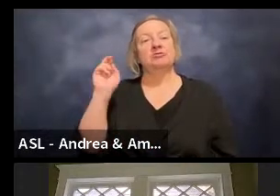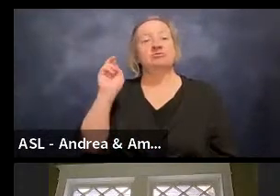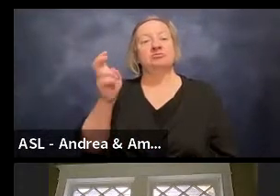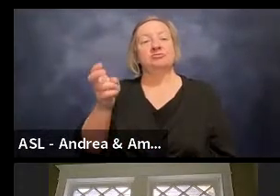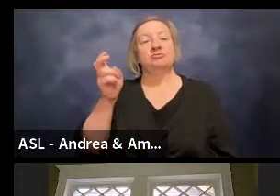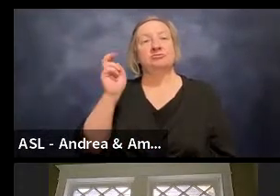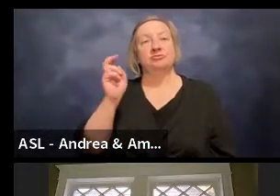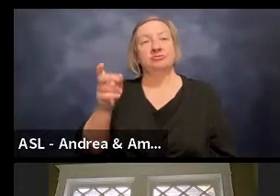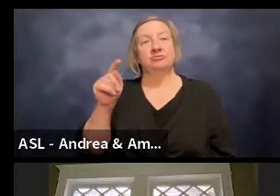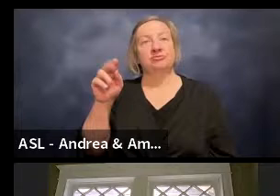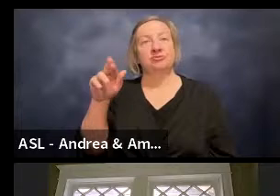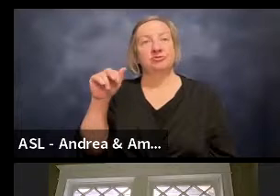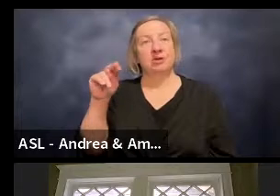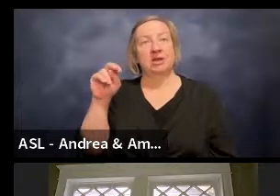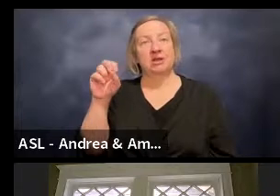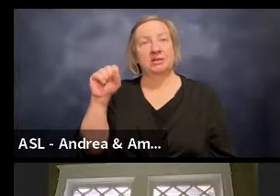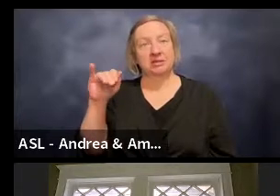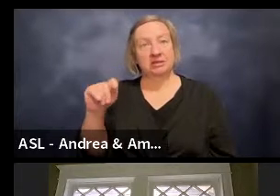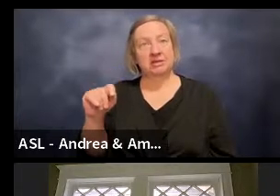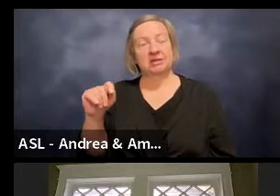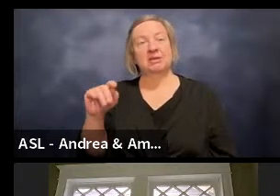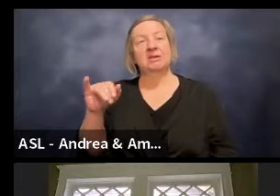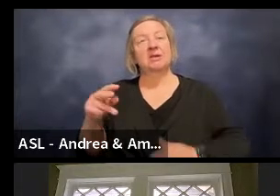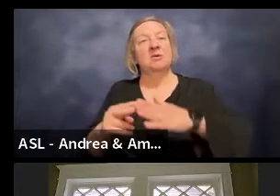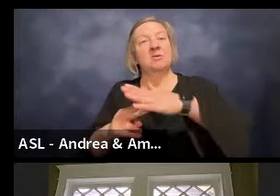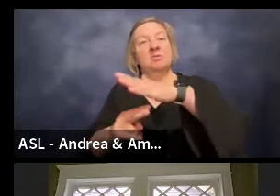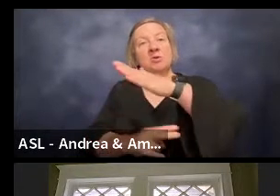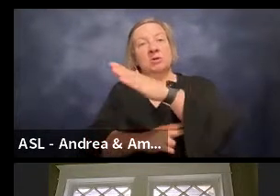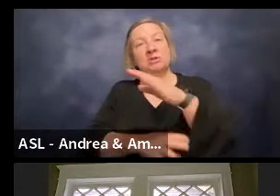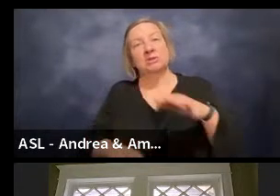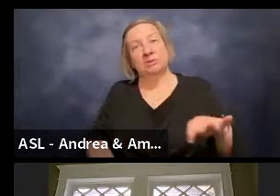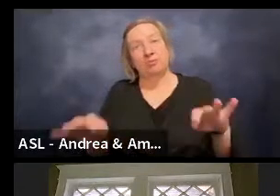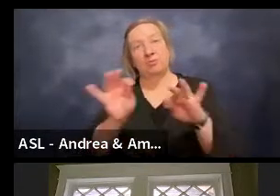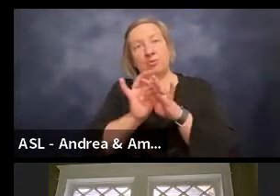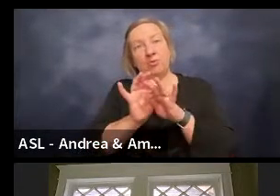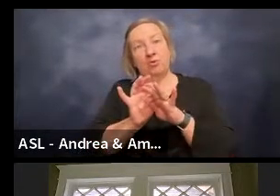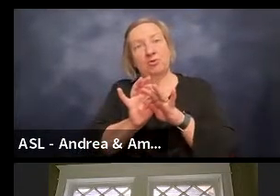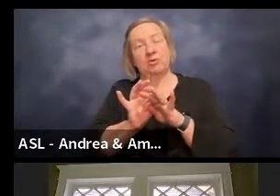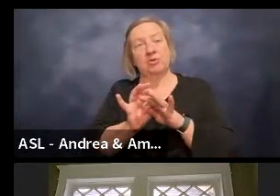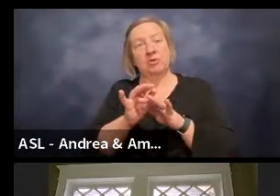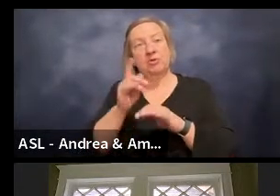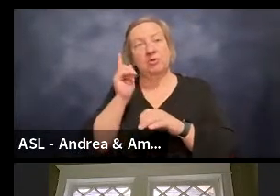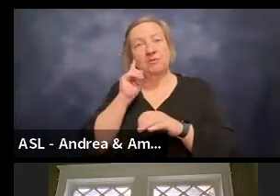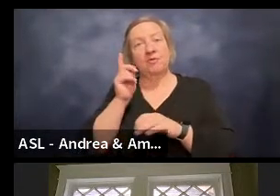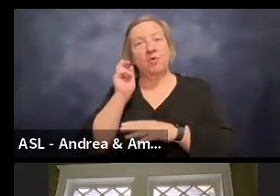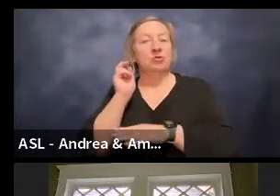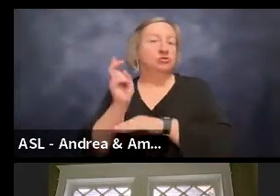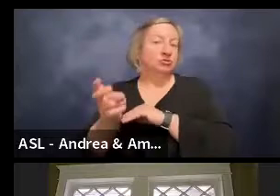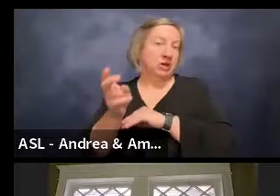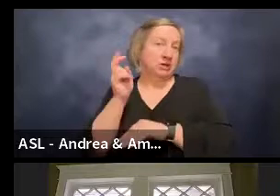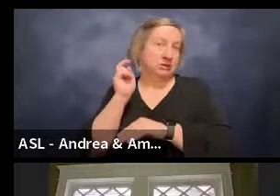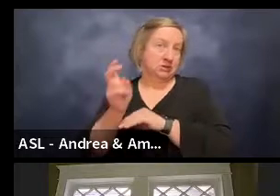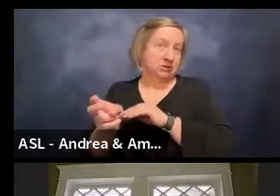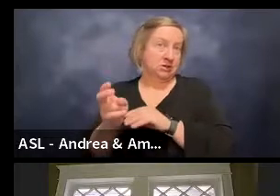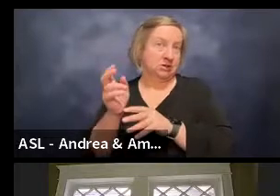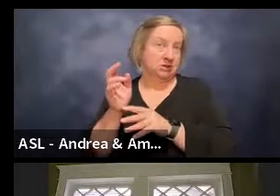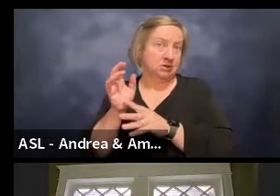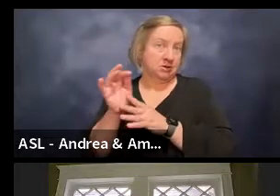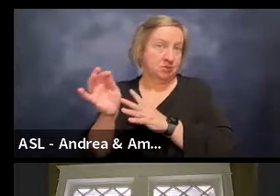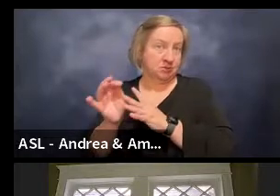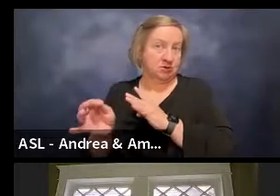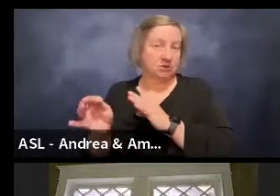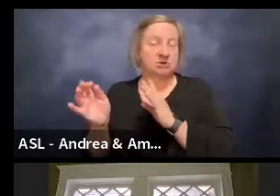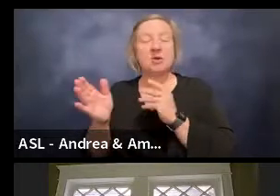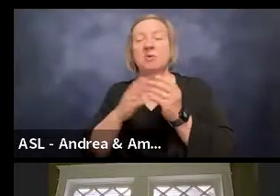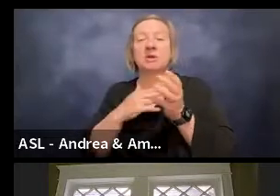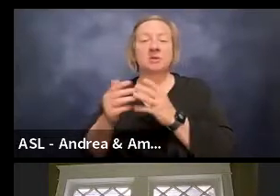this bridge is important as a transit option. Yeah. So anyway,